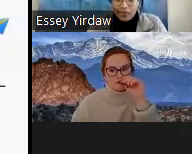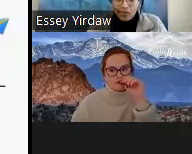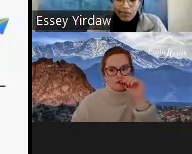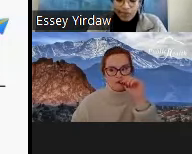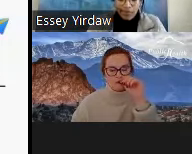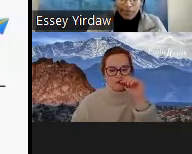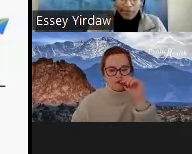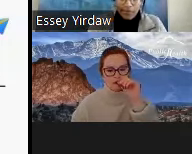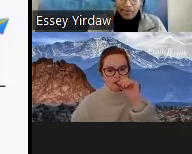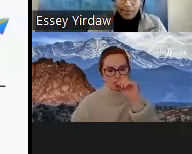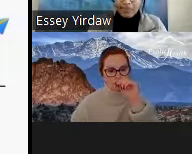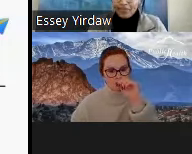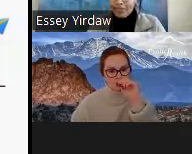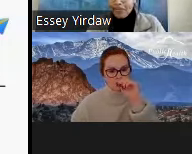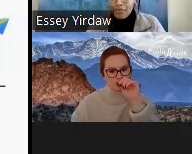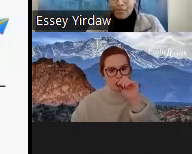ones.